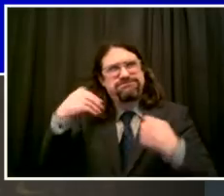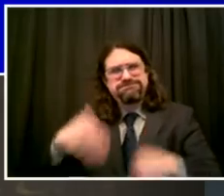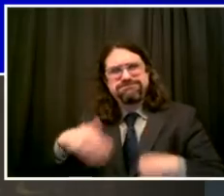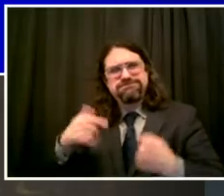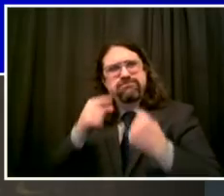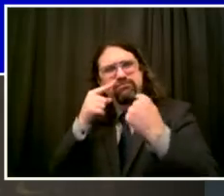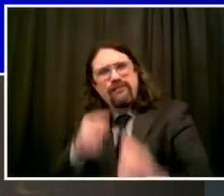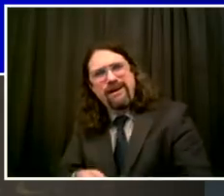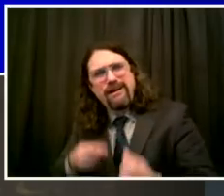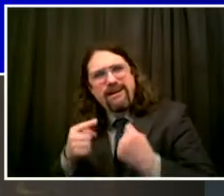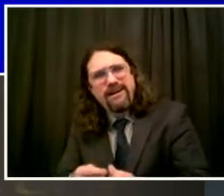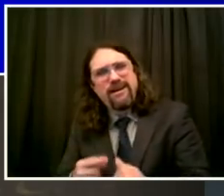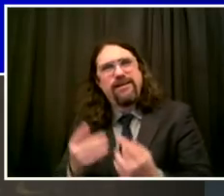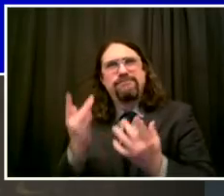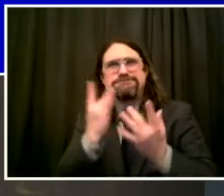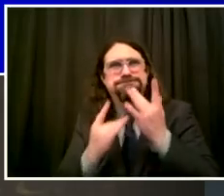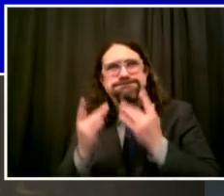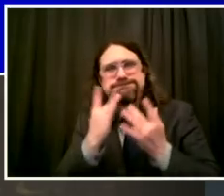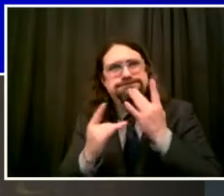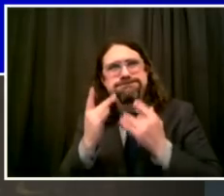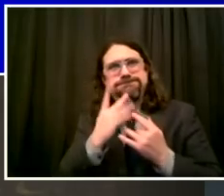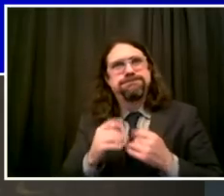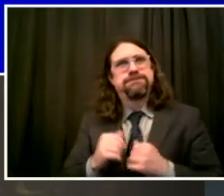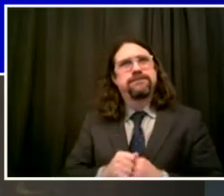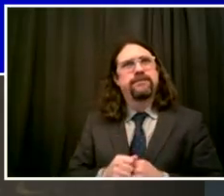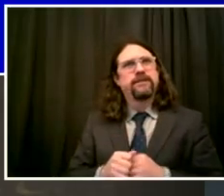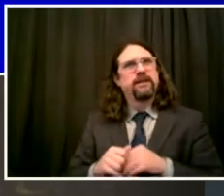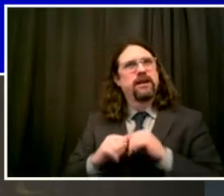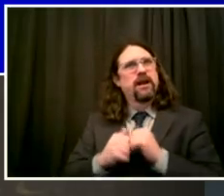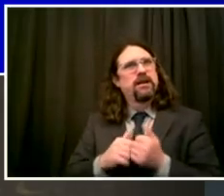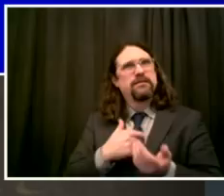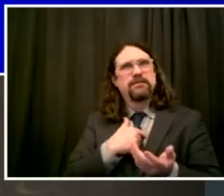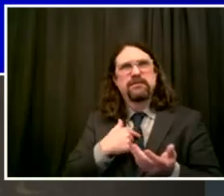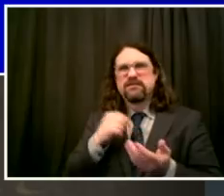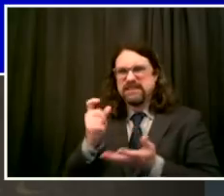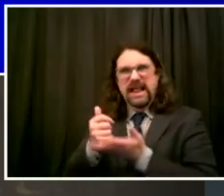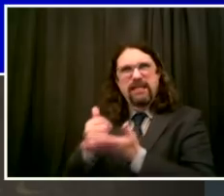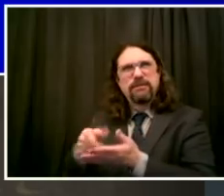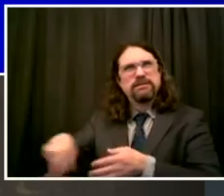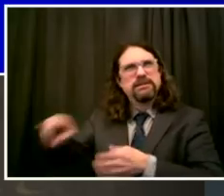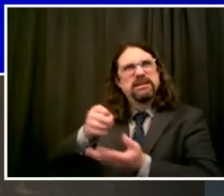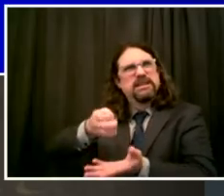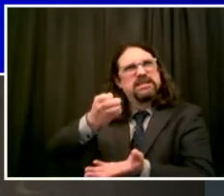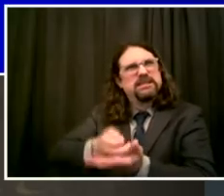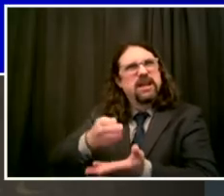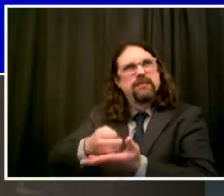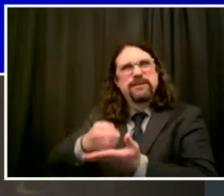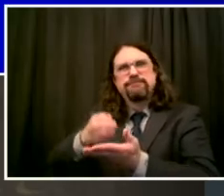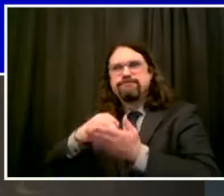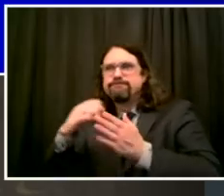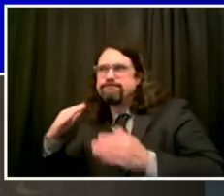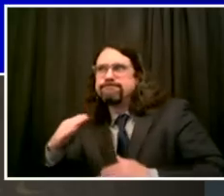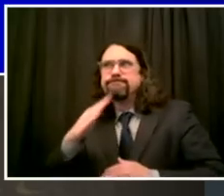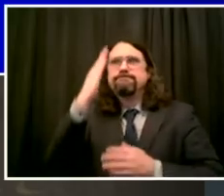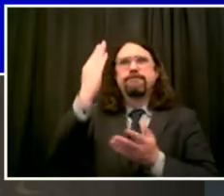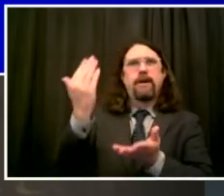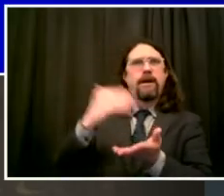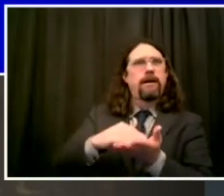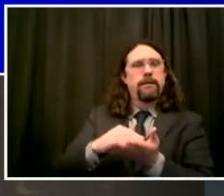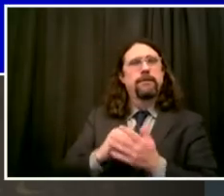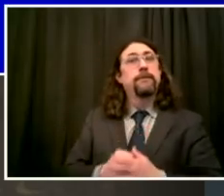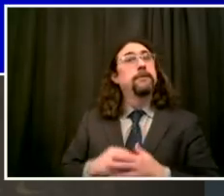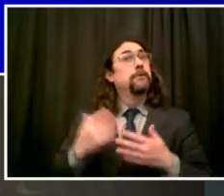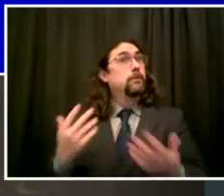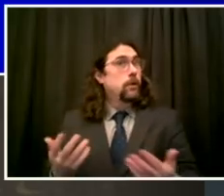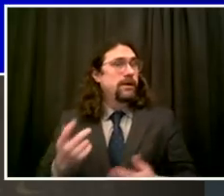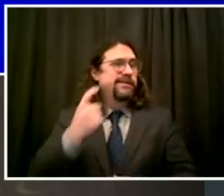back. On Friday, I had a call with a group of small business owners. In this